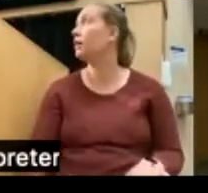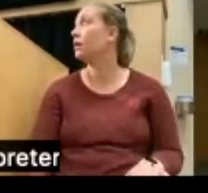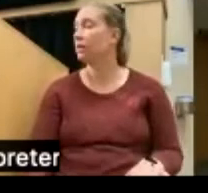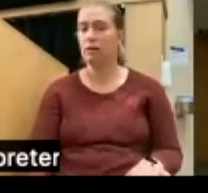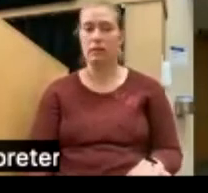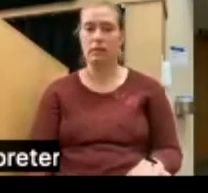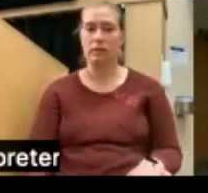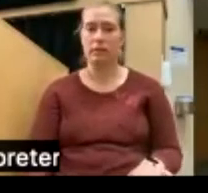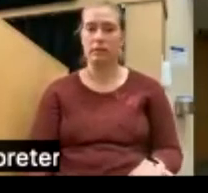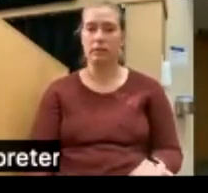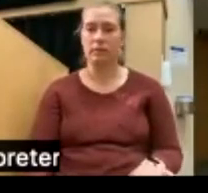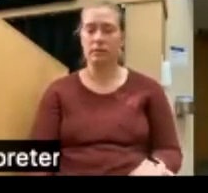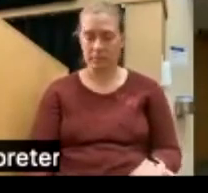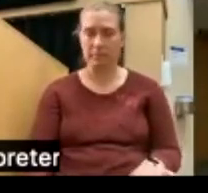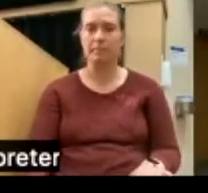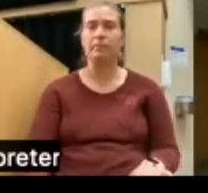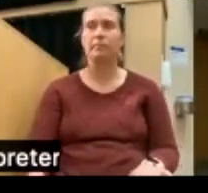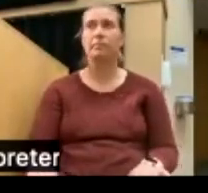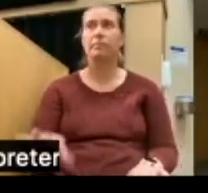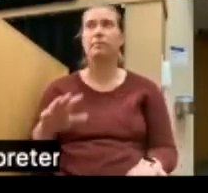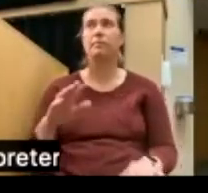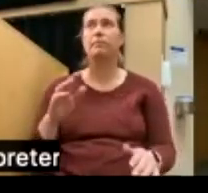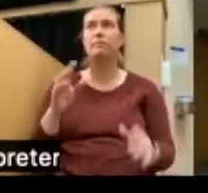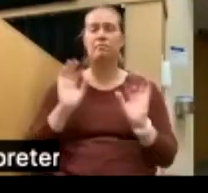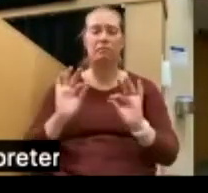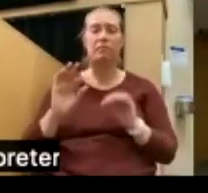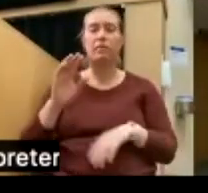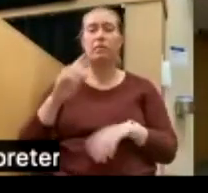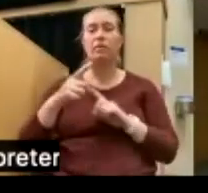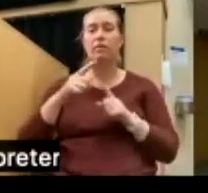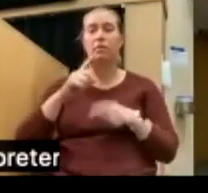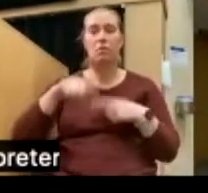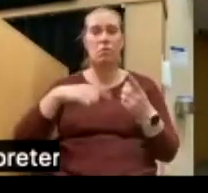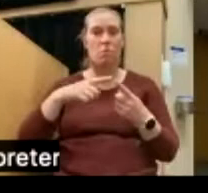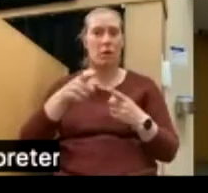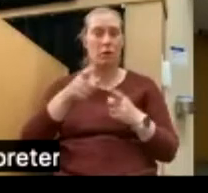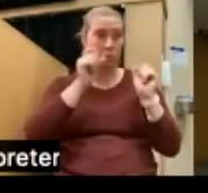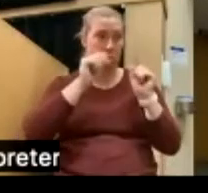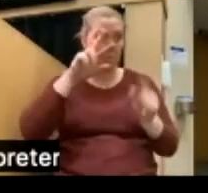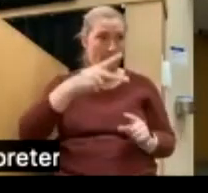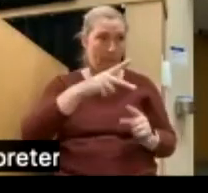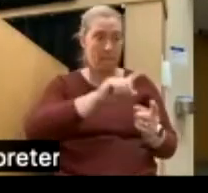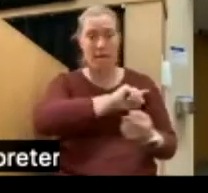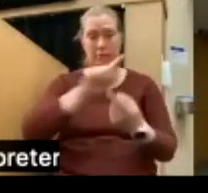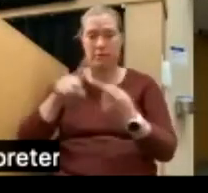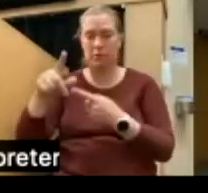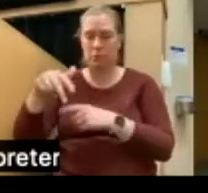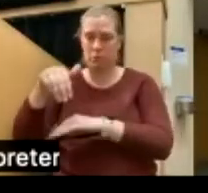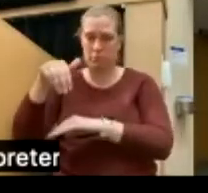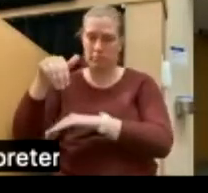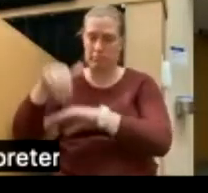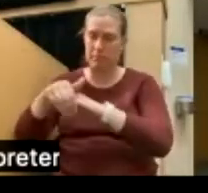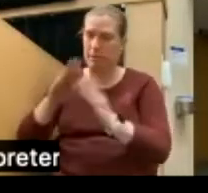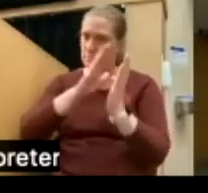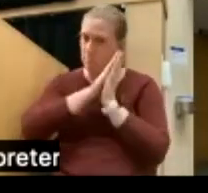The other thing is, so from the moment you wake up from and then start your day to the moment you go to bed at night, you are